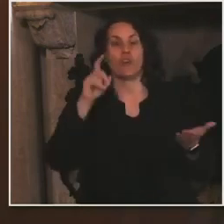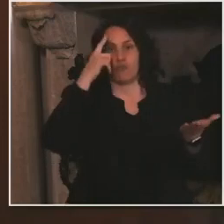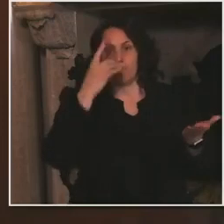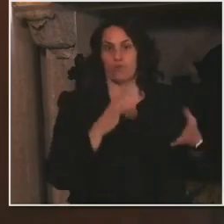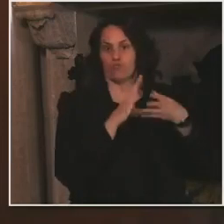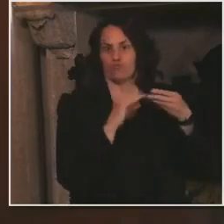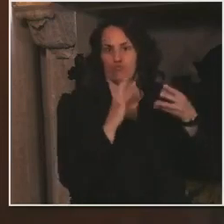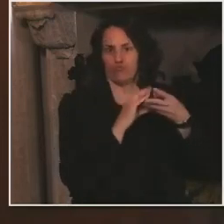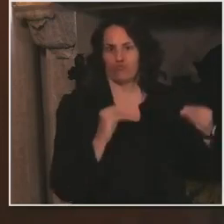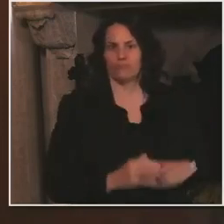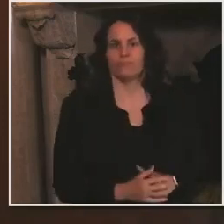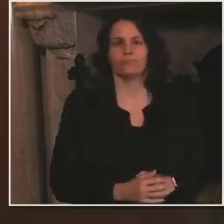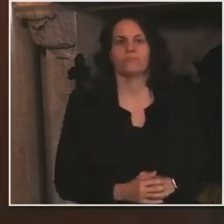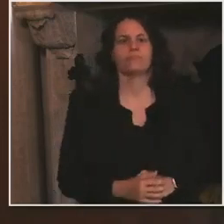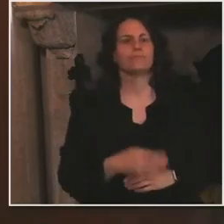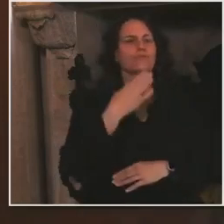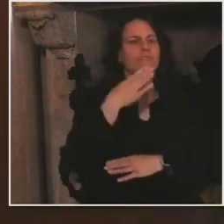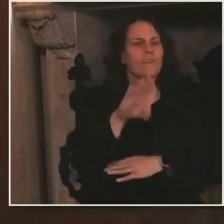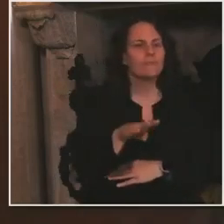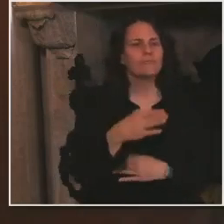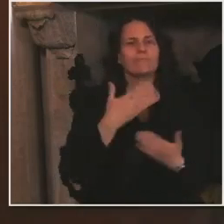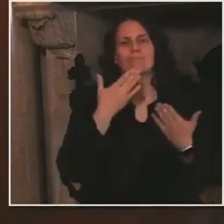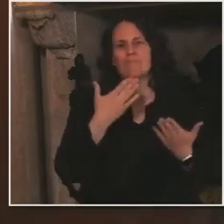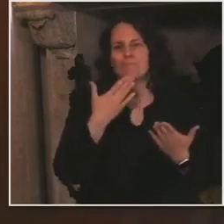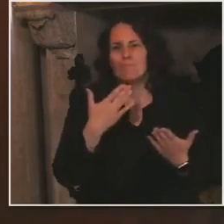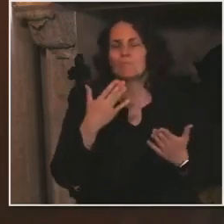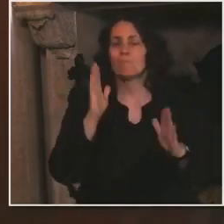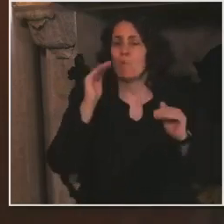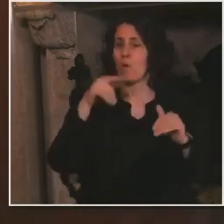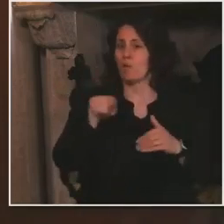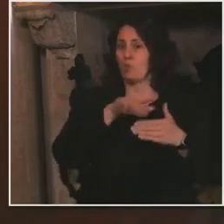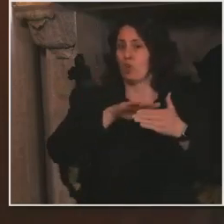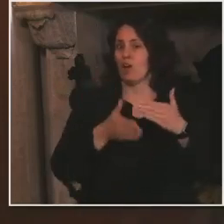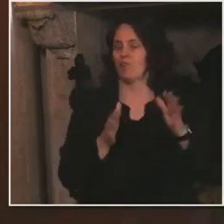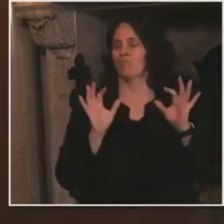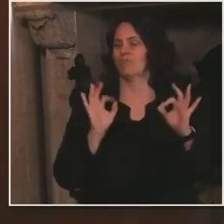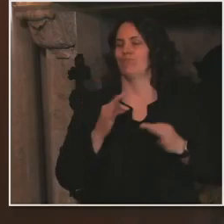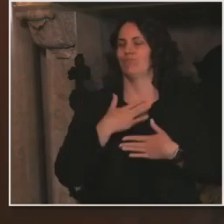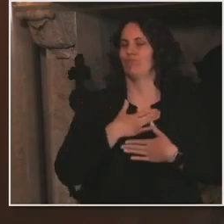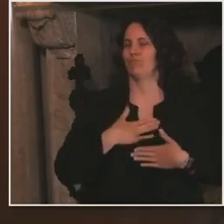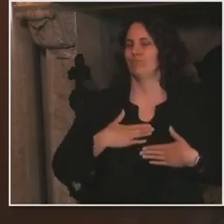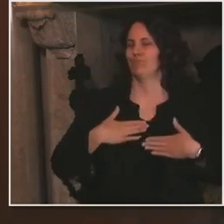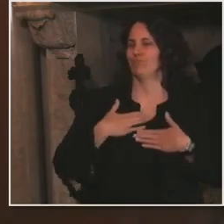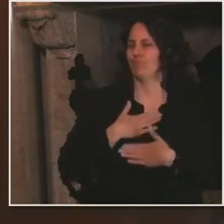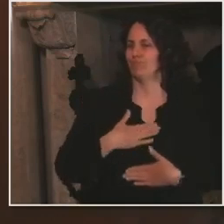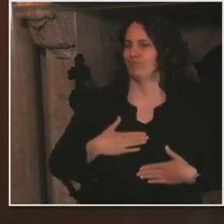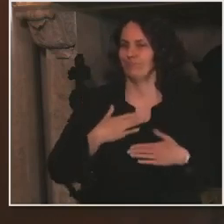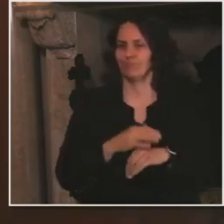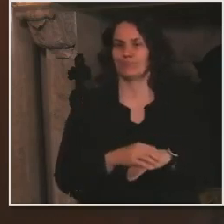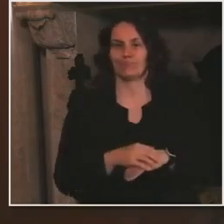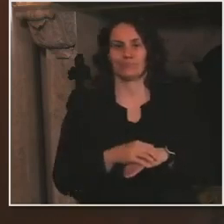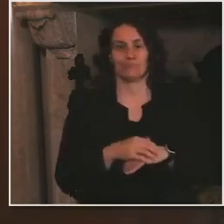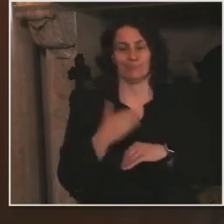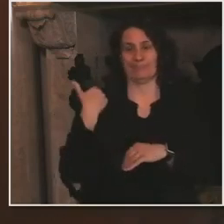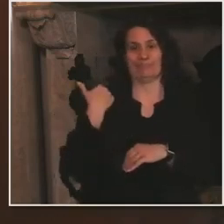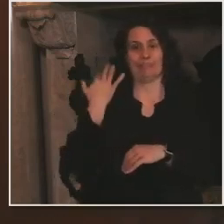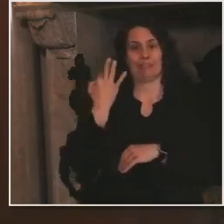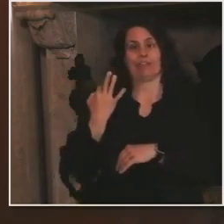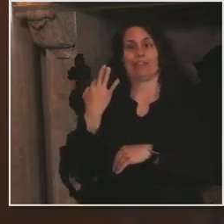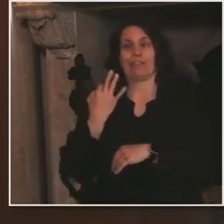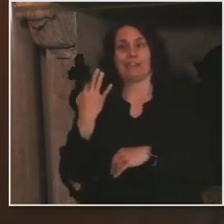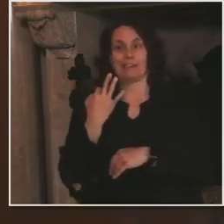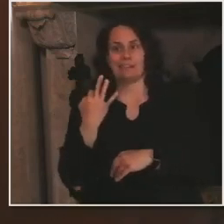welcome back. I hope everybody had a great weekend. Just before the weekend last Friday, our new Safer at Home order went into effect,